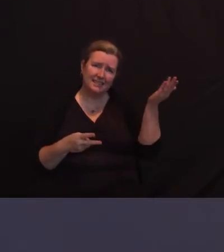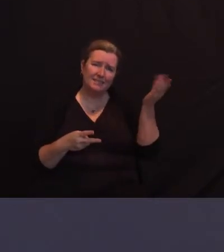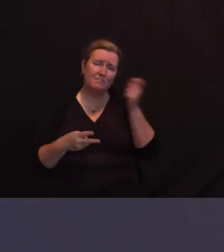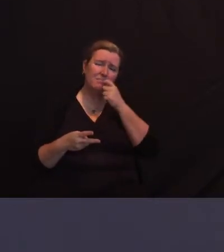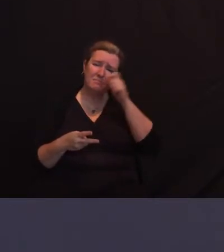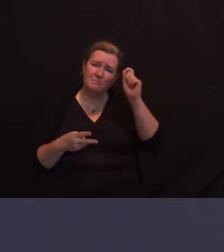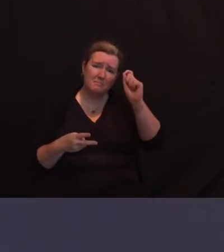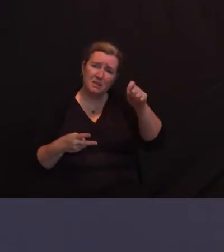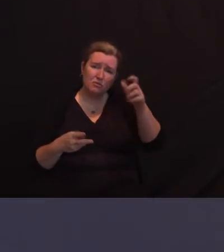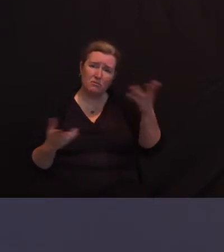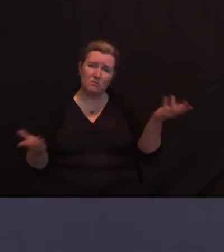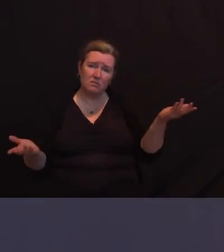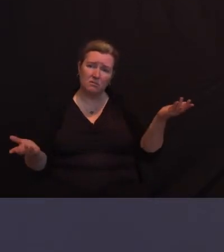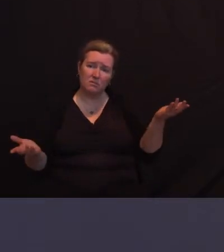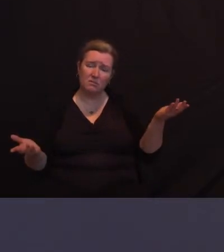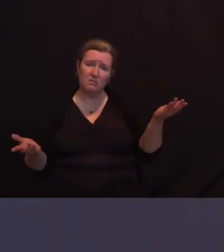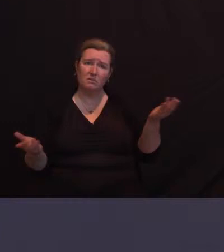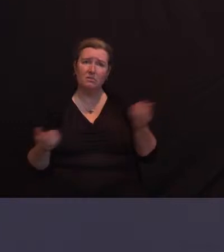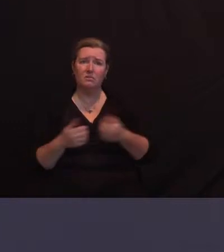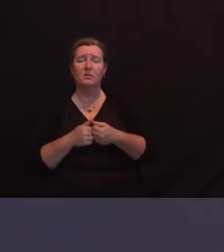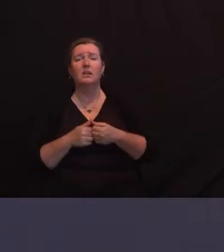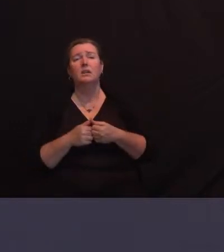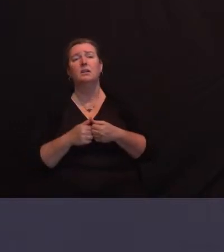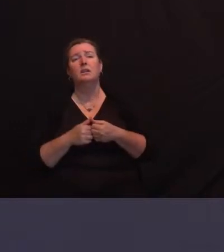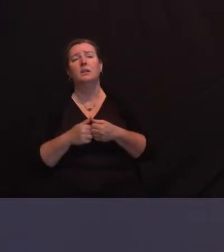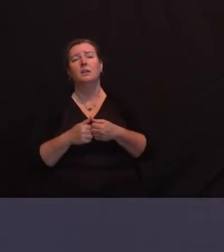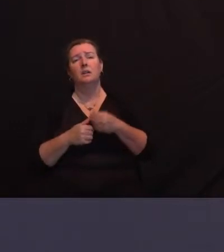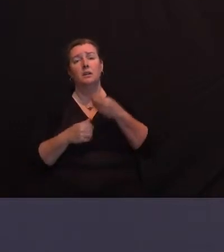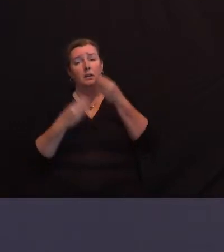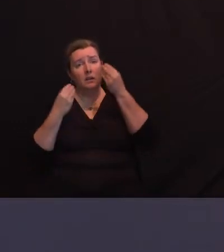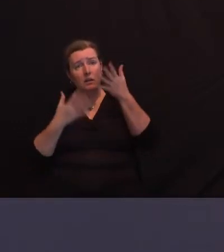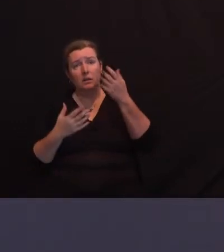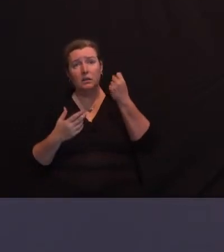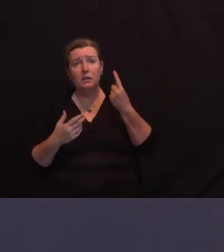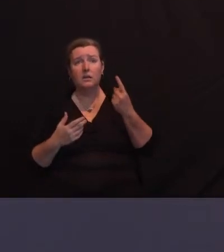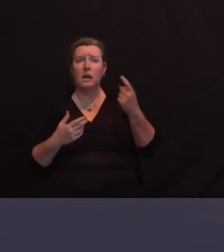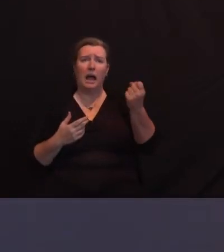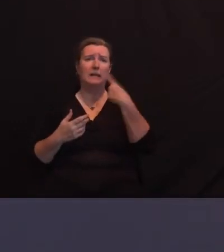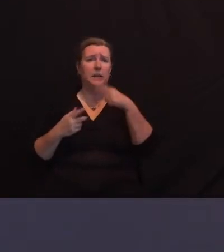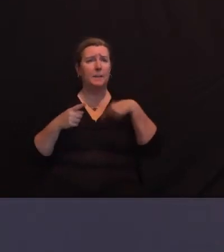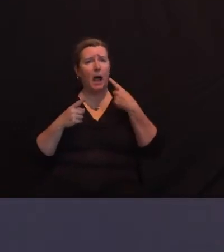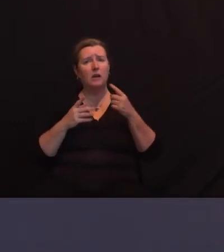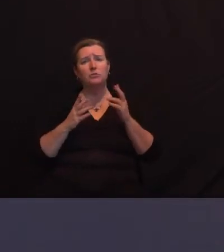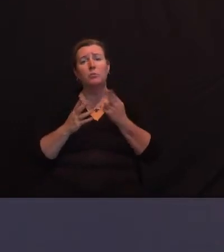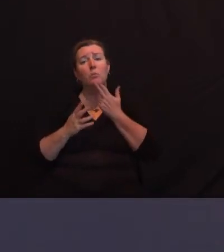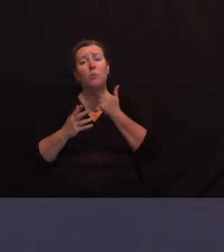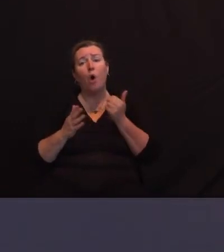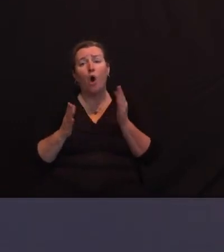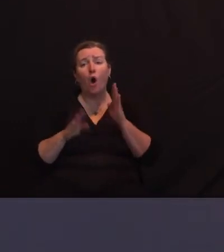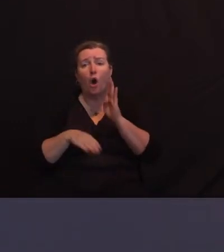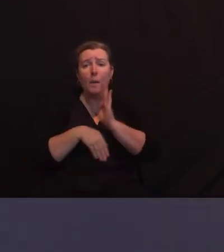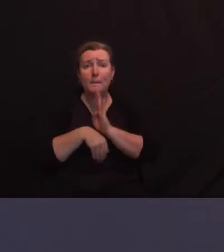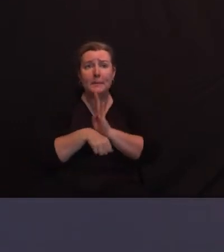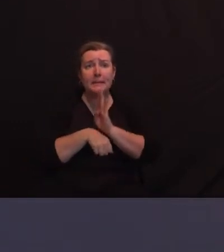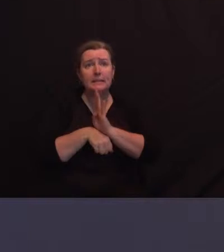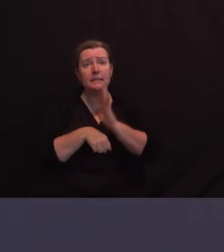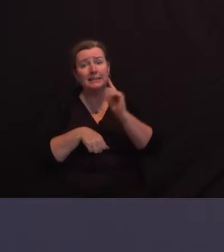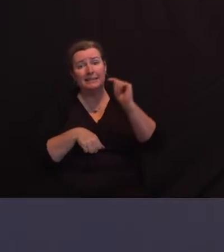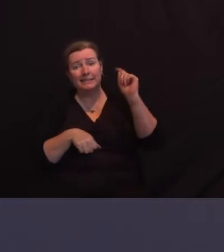Listen, I appreciate the question on small businesses. I think the premise I would have said a little bit differently, but that's